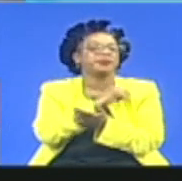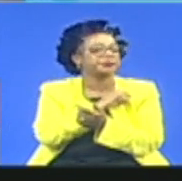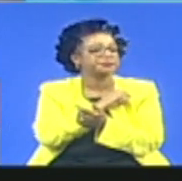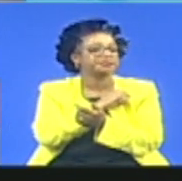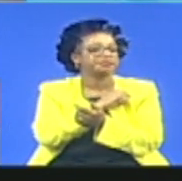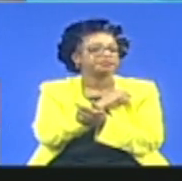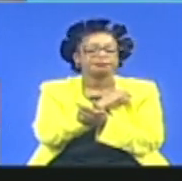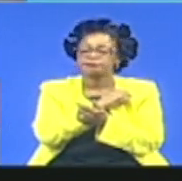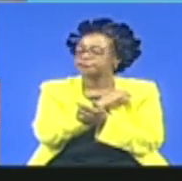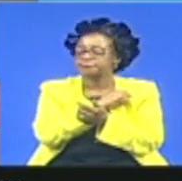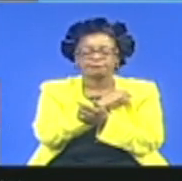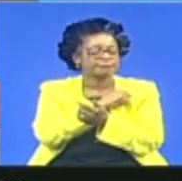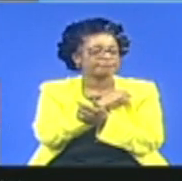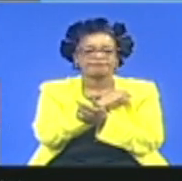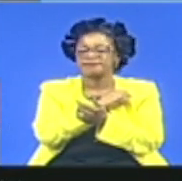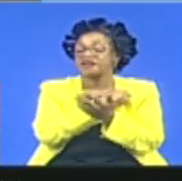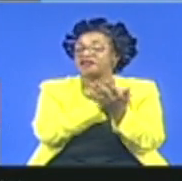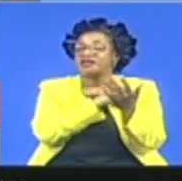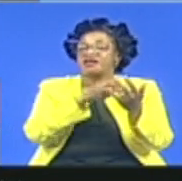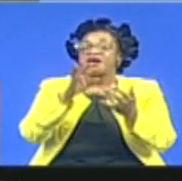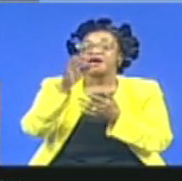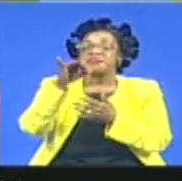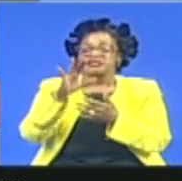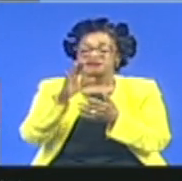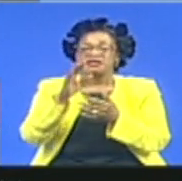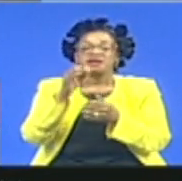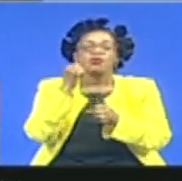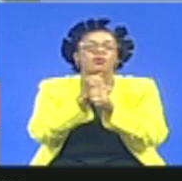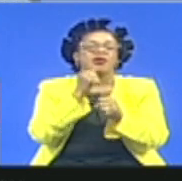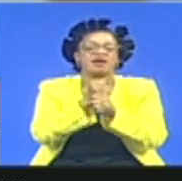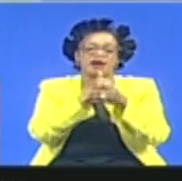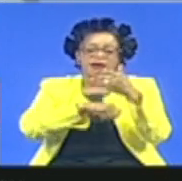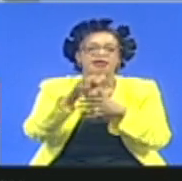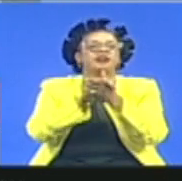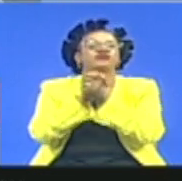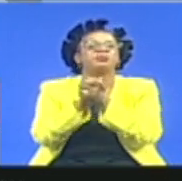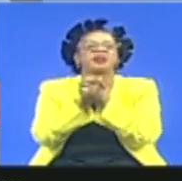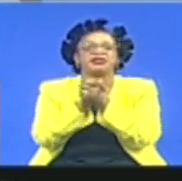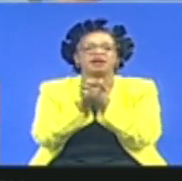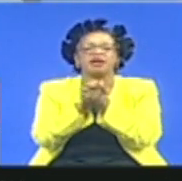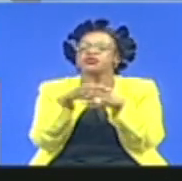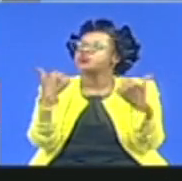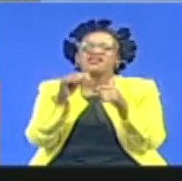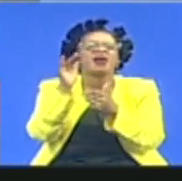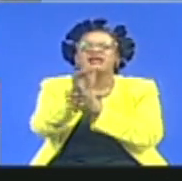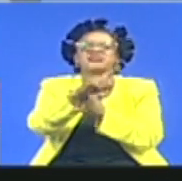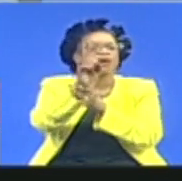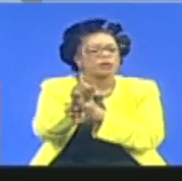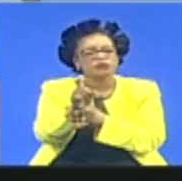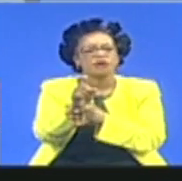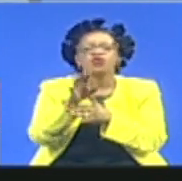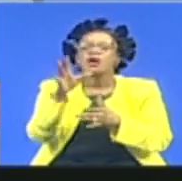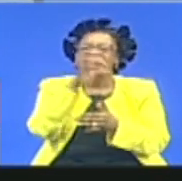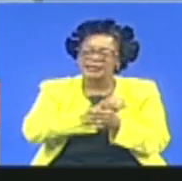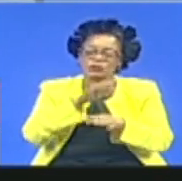apologize. It is for a fact that IEBC operates under the ambit of Jubilee. They don't ask that question. Your guess is as good as mine. They